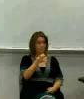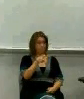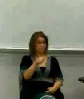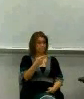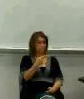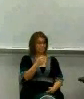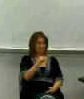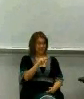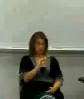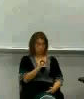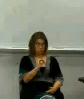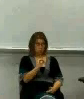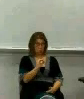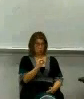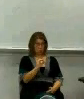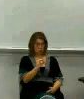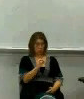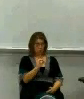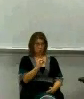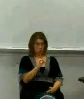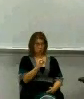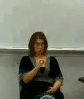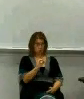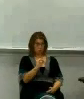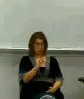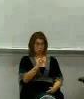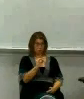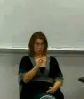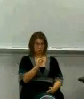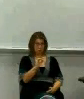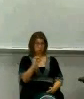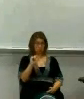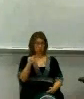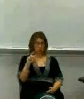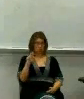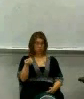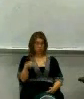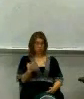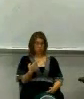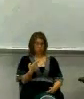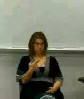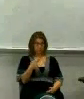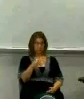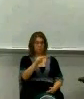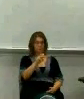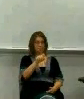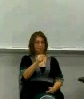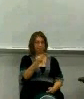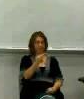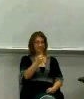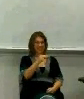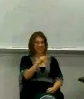Methano, right? What's the second part of the root for eating things? Troph, right? So methanotroph.